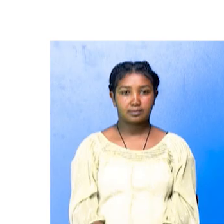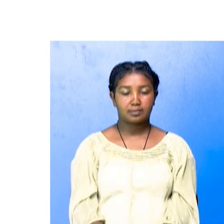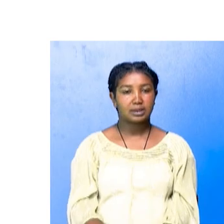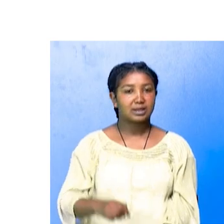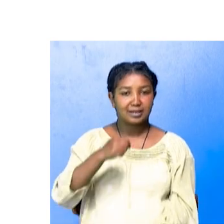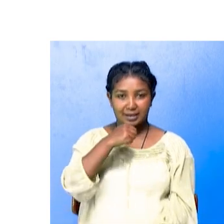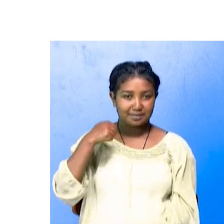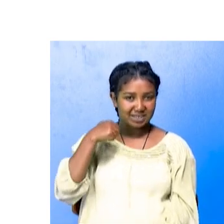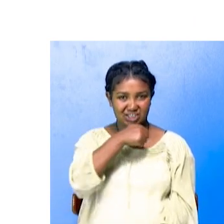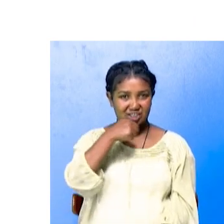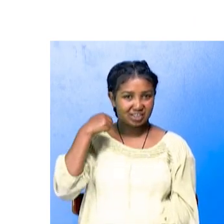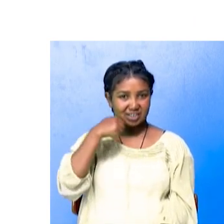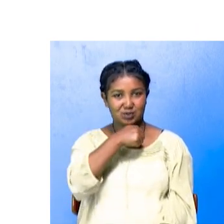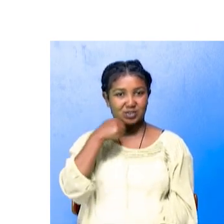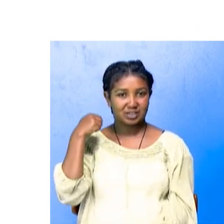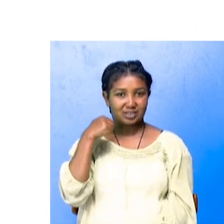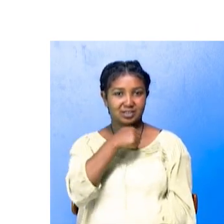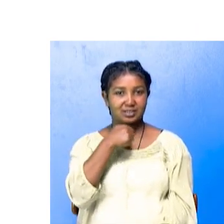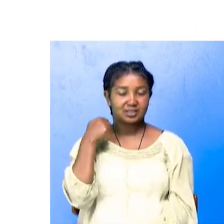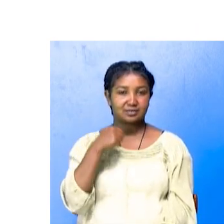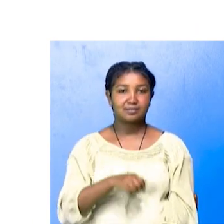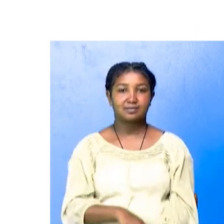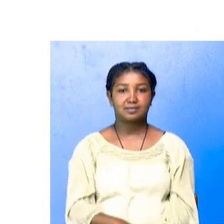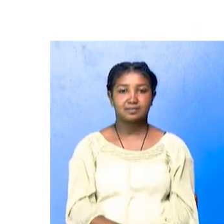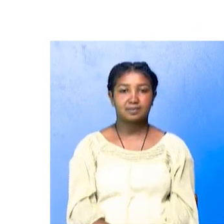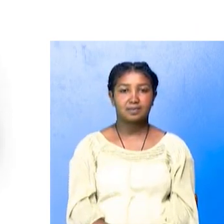brush your teeth